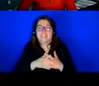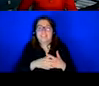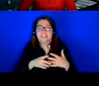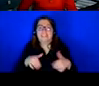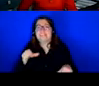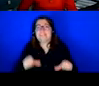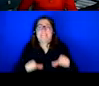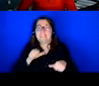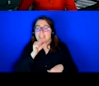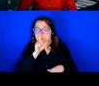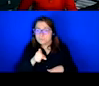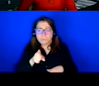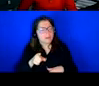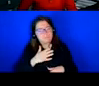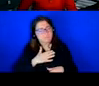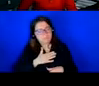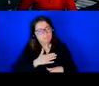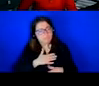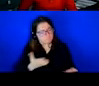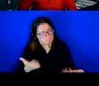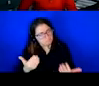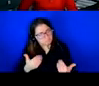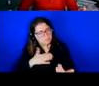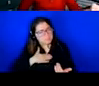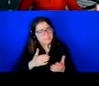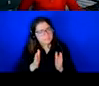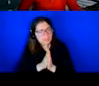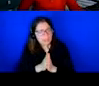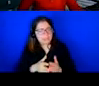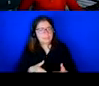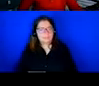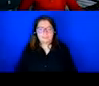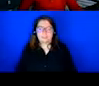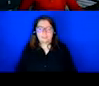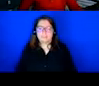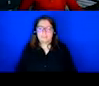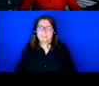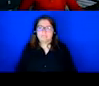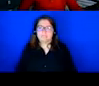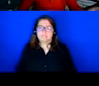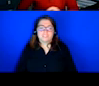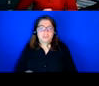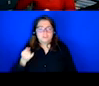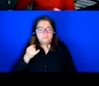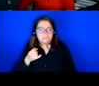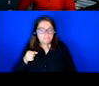reluctant, please don't be, because Jonathan's here to, you know, ask any question, answer any question that you may have.